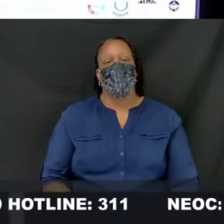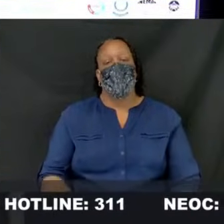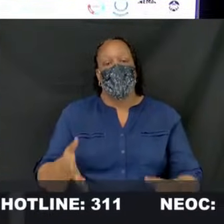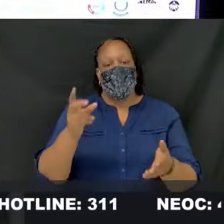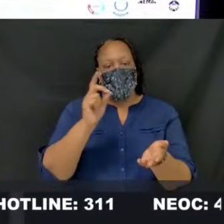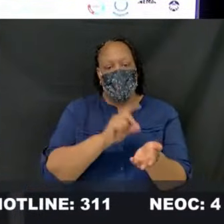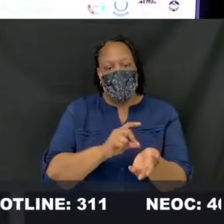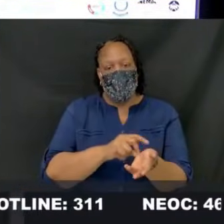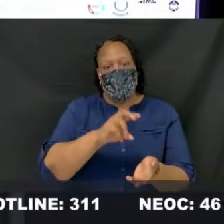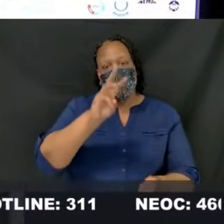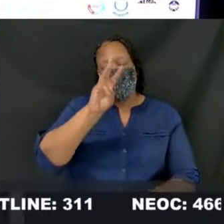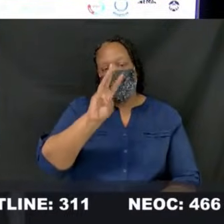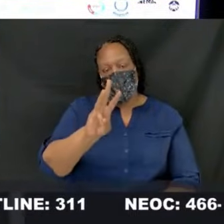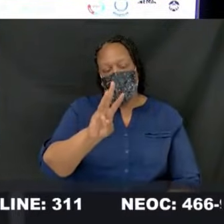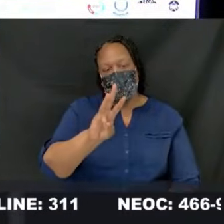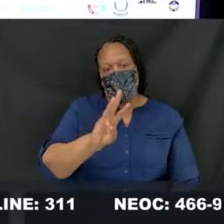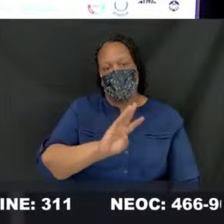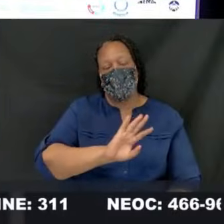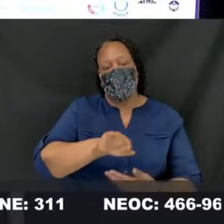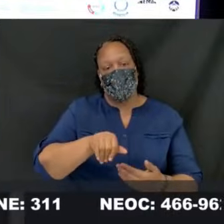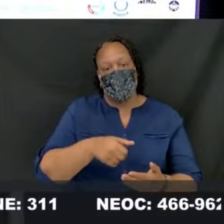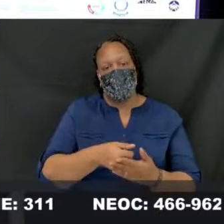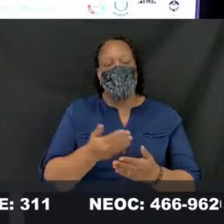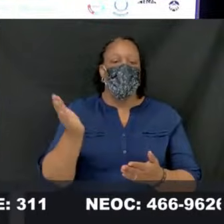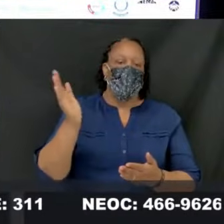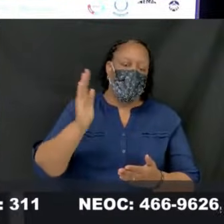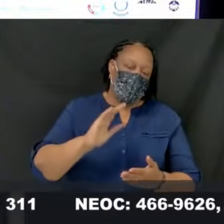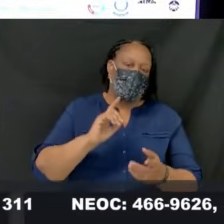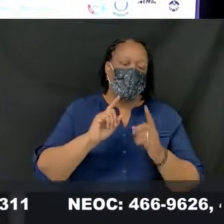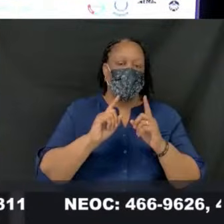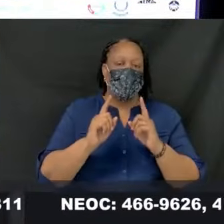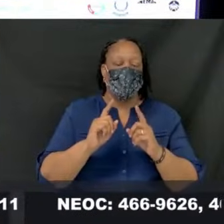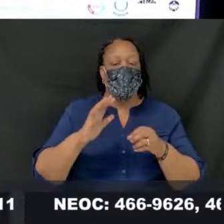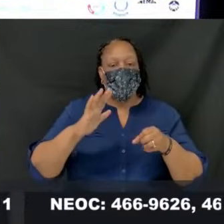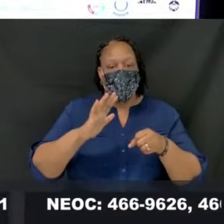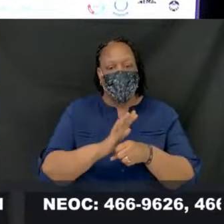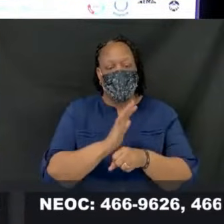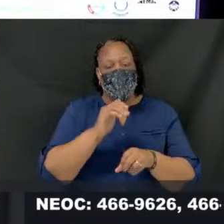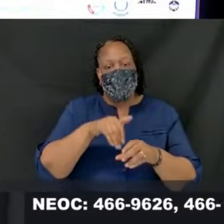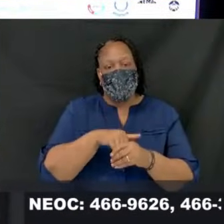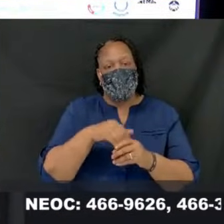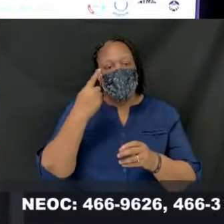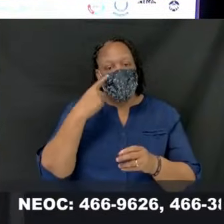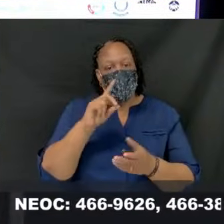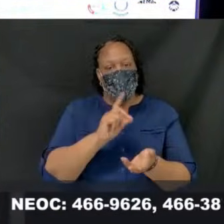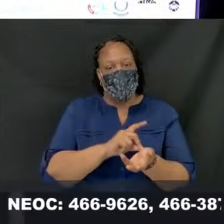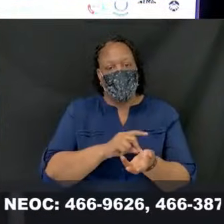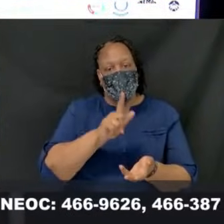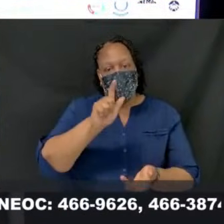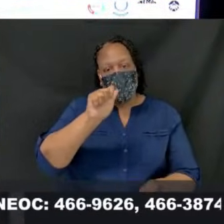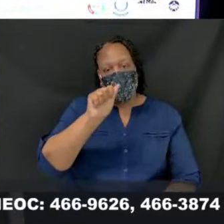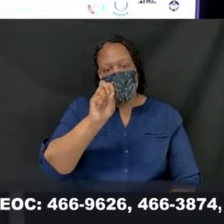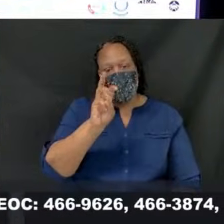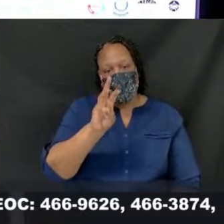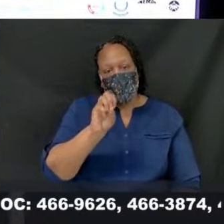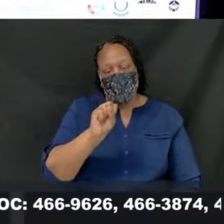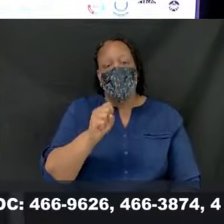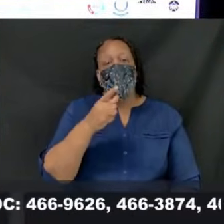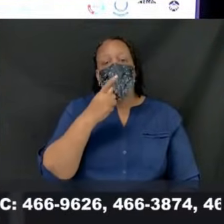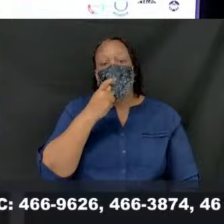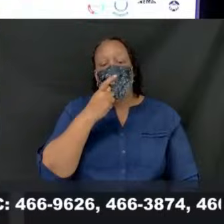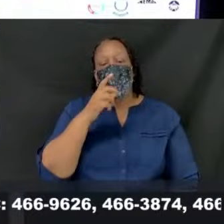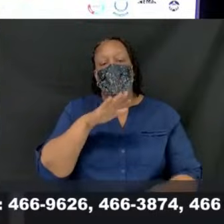Officer, Dr. Cameron Wilkinson, who is filling in for Dr. Hazel Laws, who is